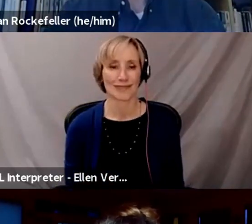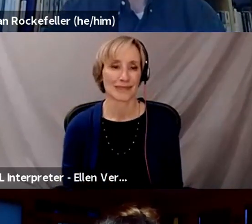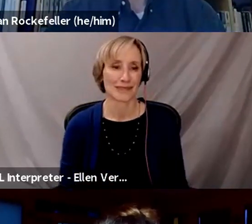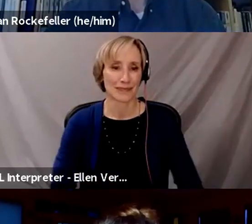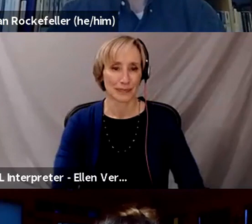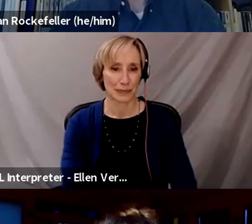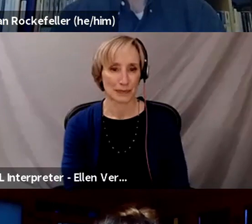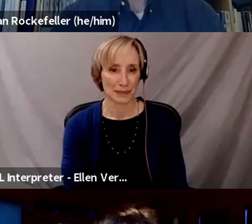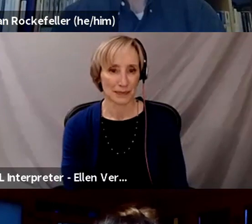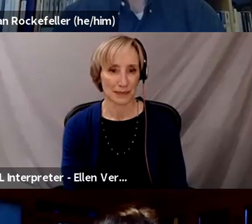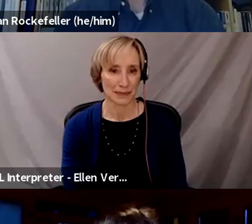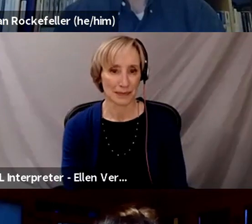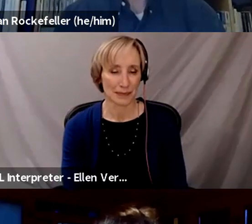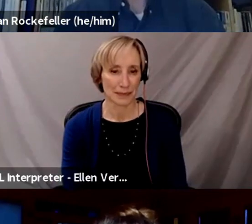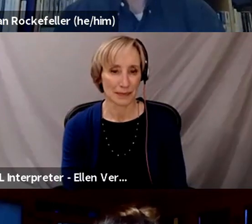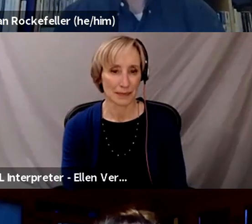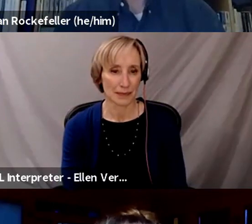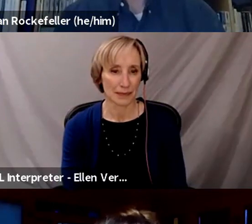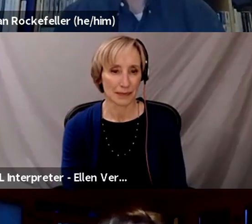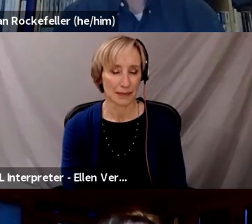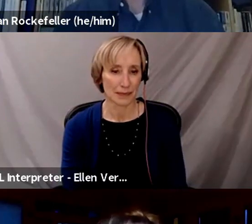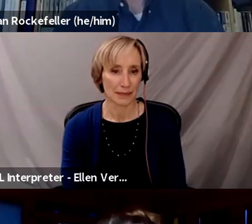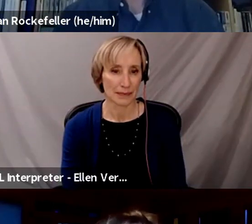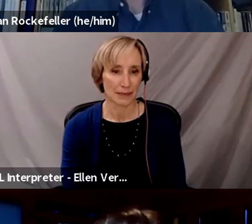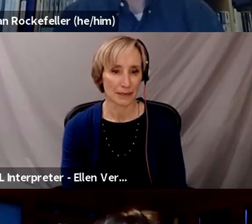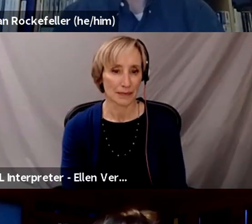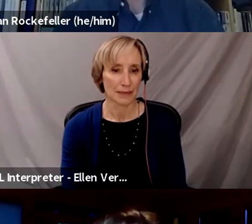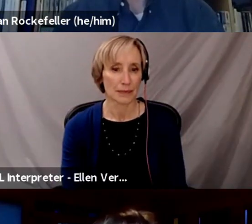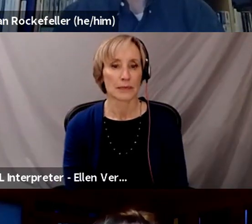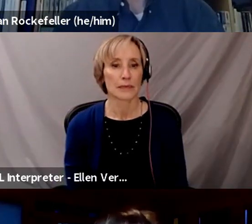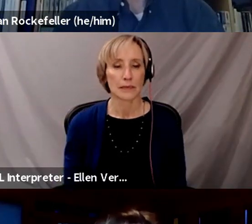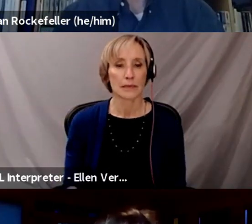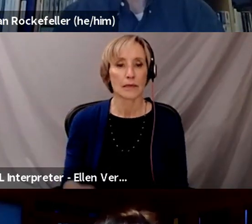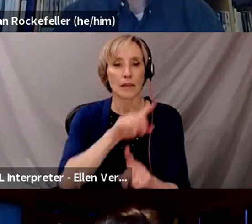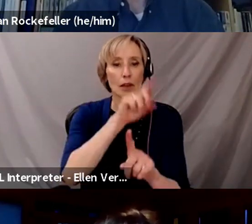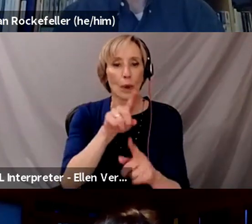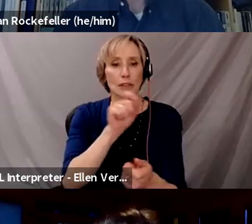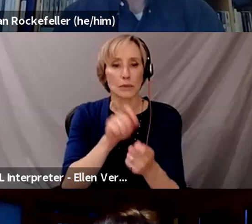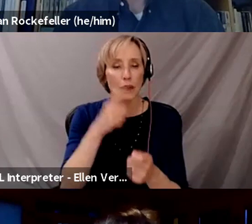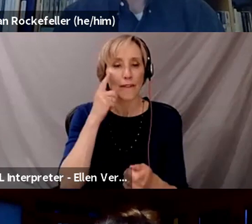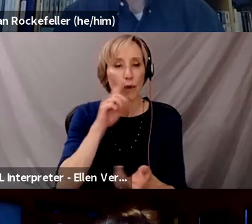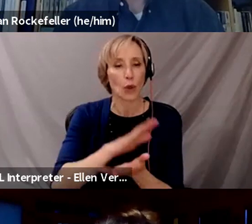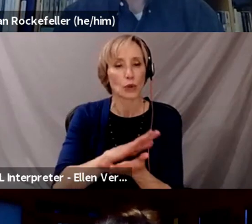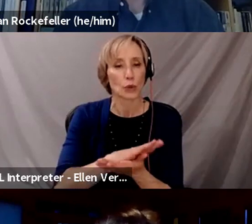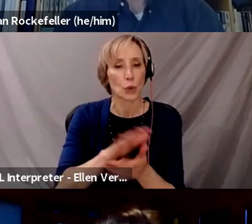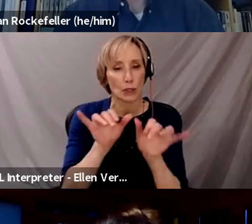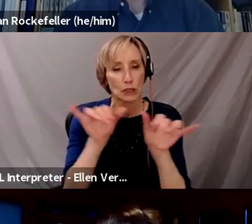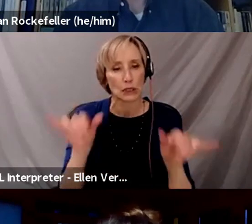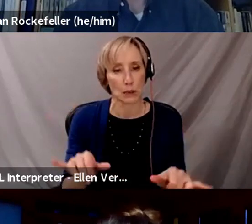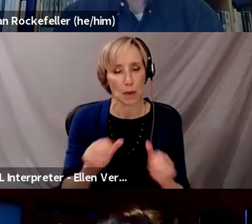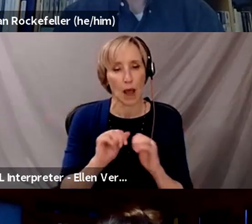This was in terms of education. Yeah, I think in the schools. Yeah, in the schools particularly.